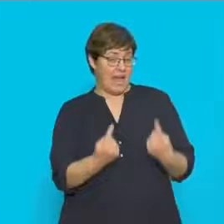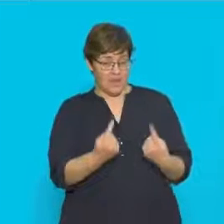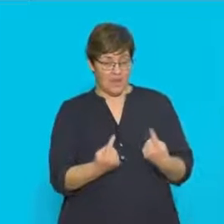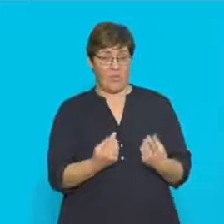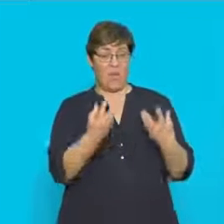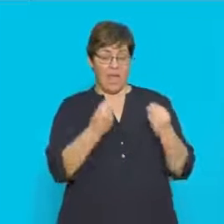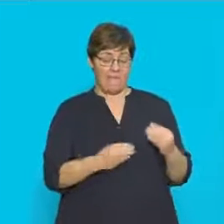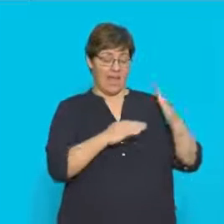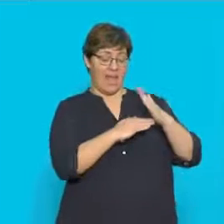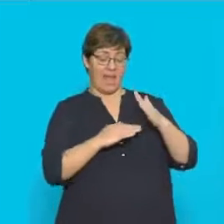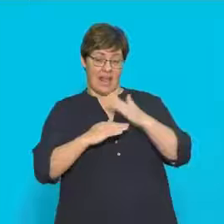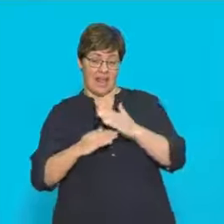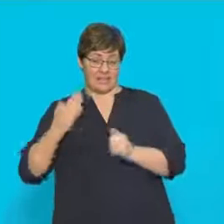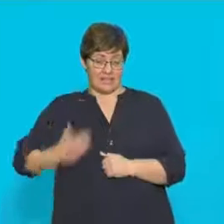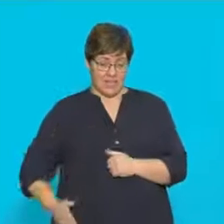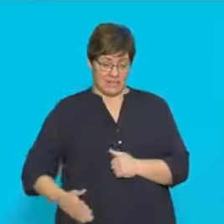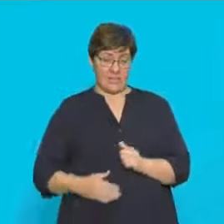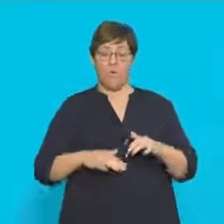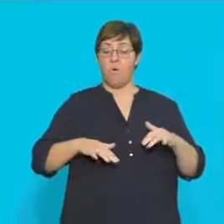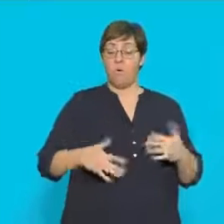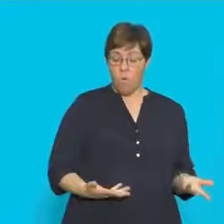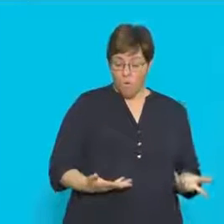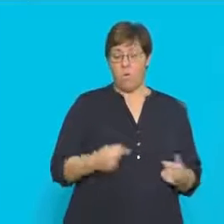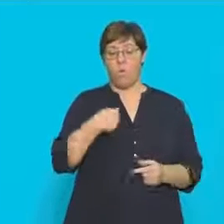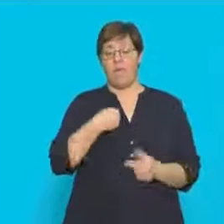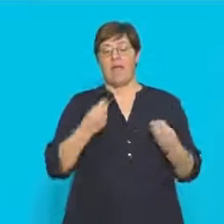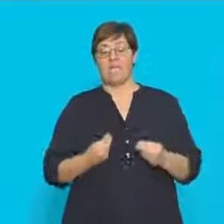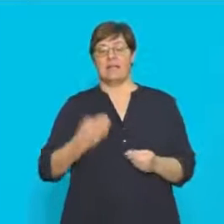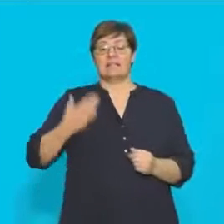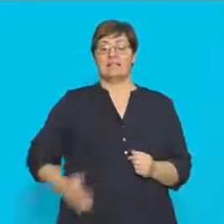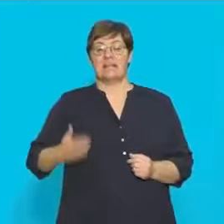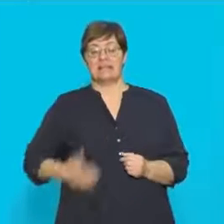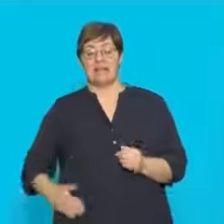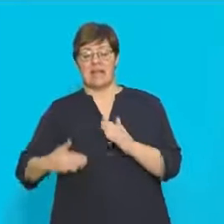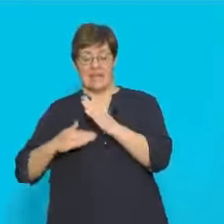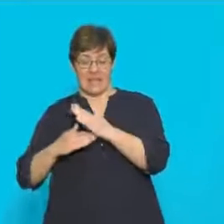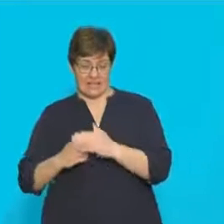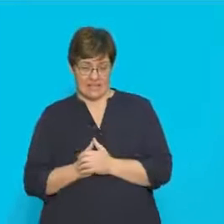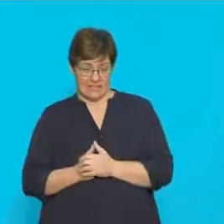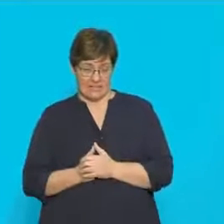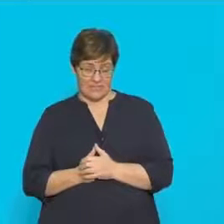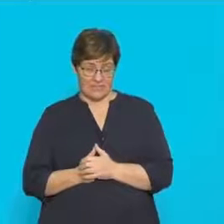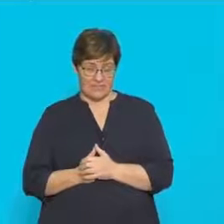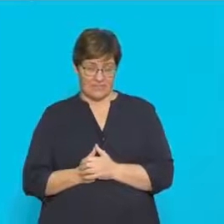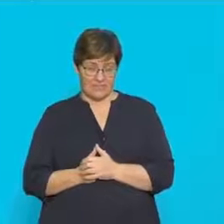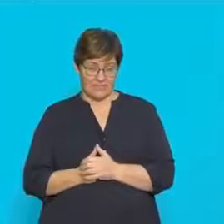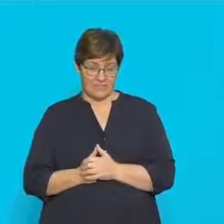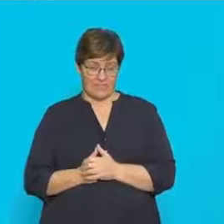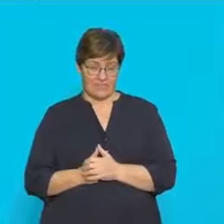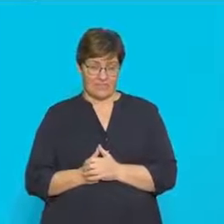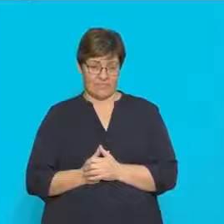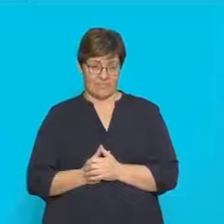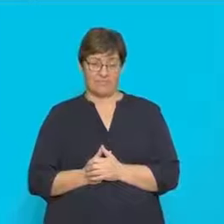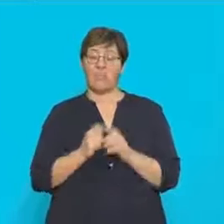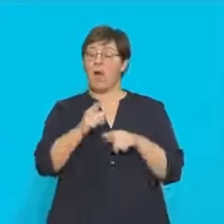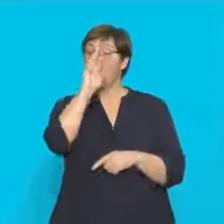we have angle, angle, side, or when we have side, side, and